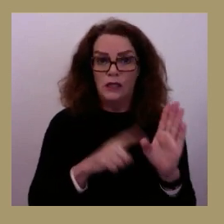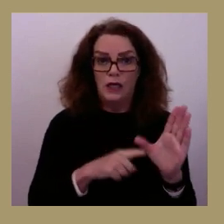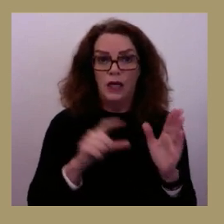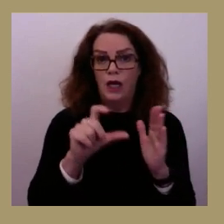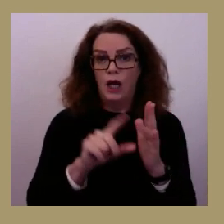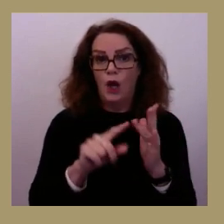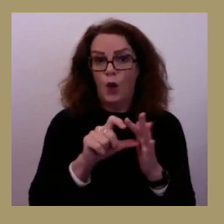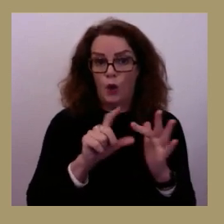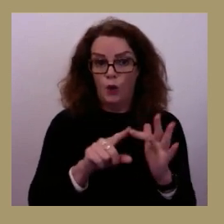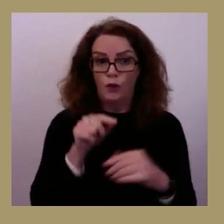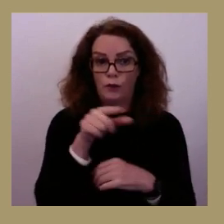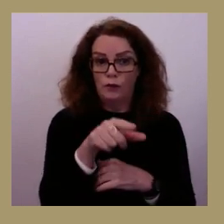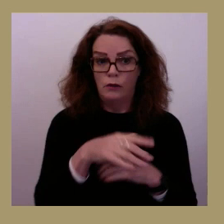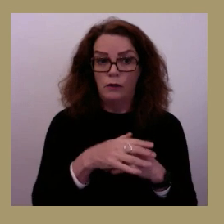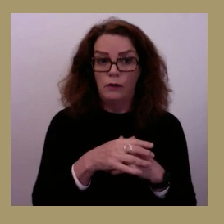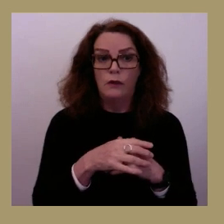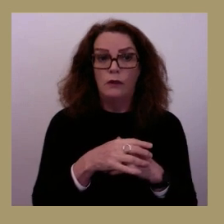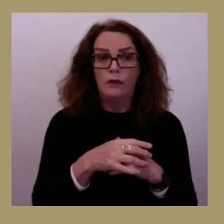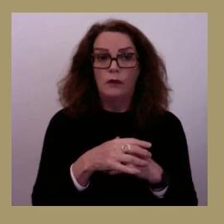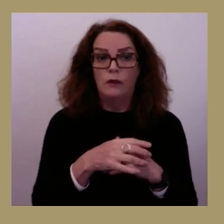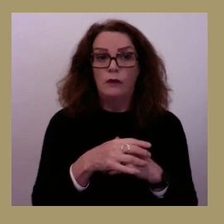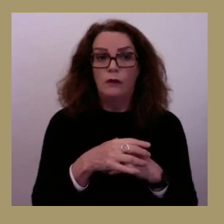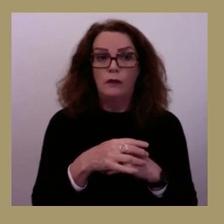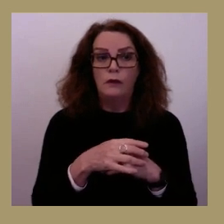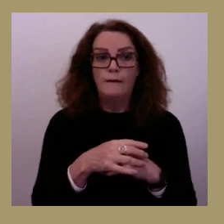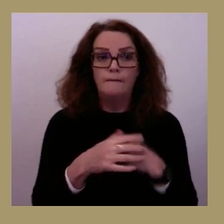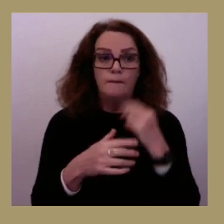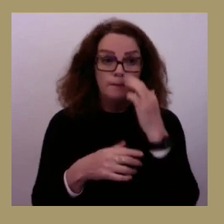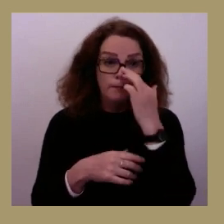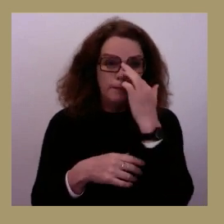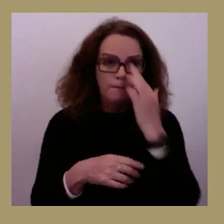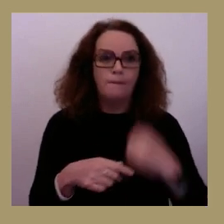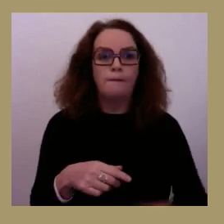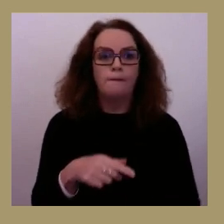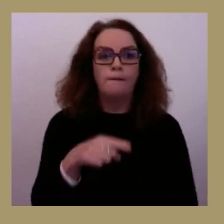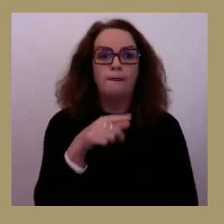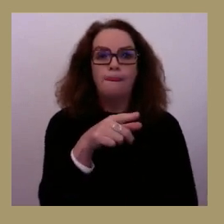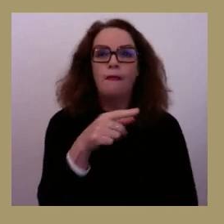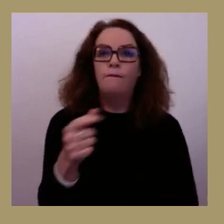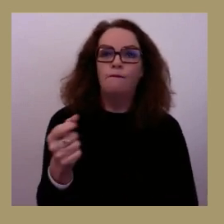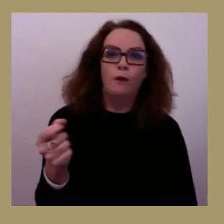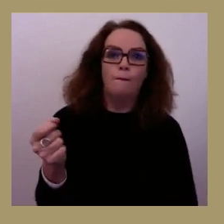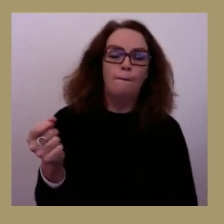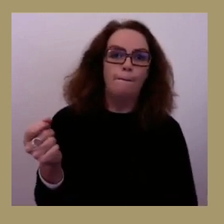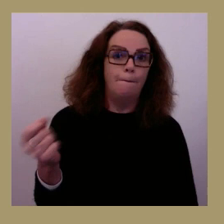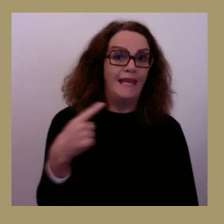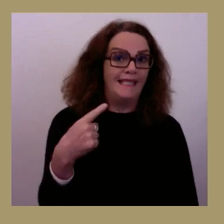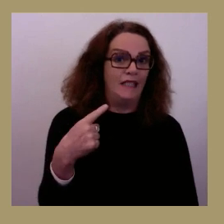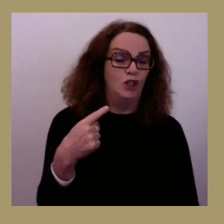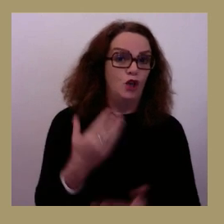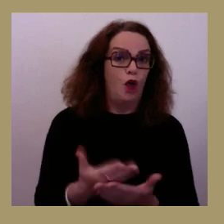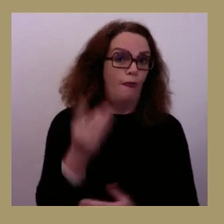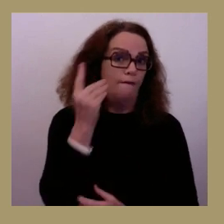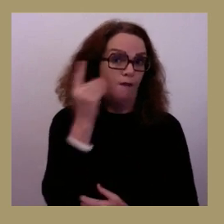And you will see here the message has come through, and there is the security code there, only available to that